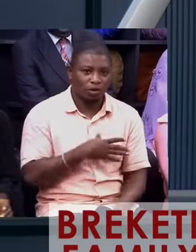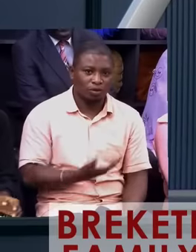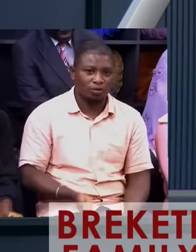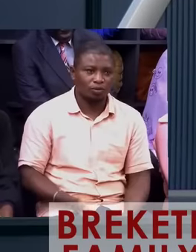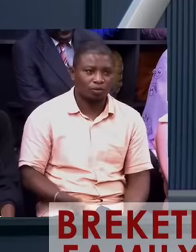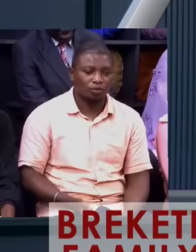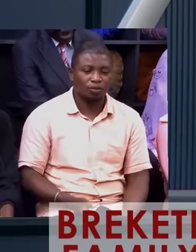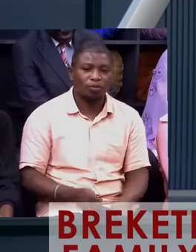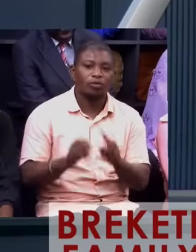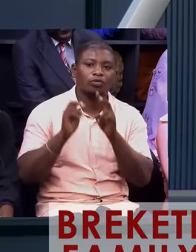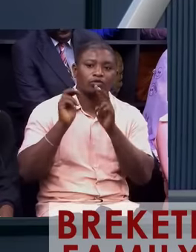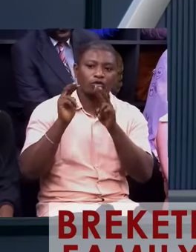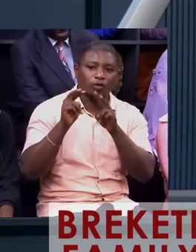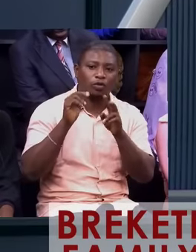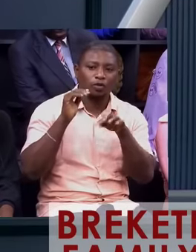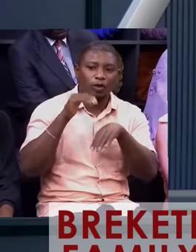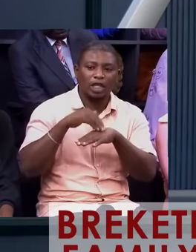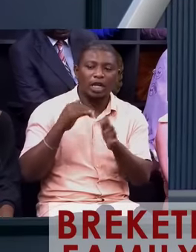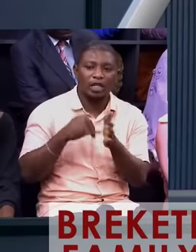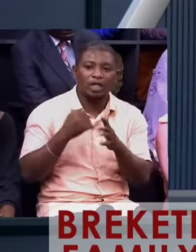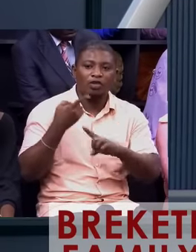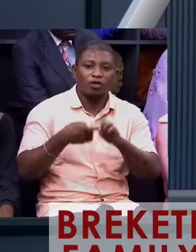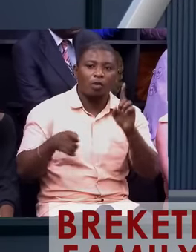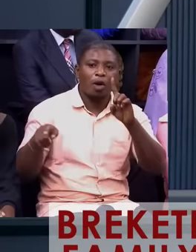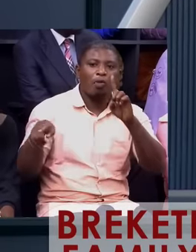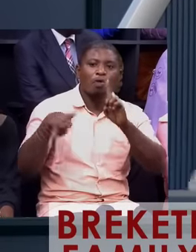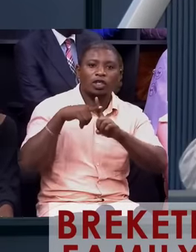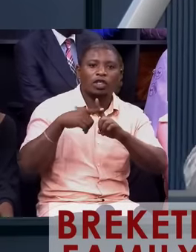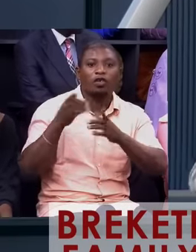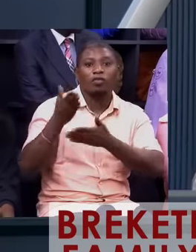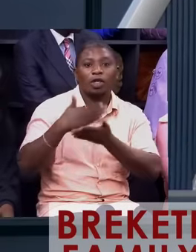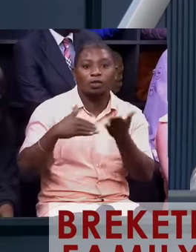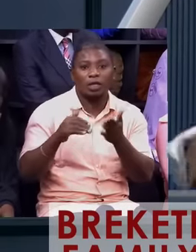agree sir a positive